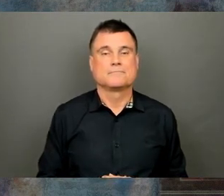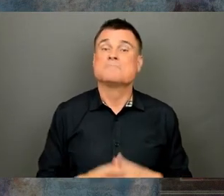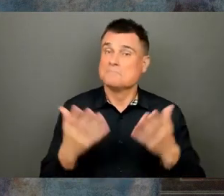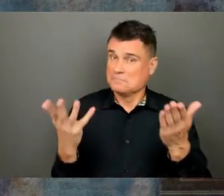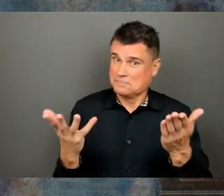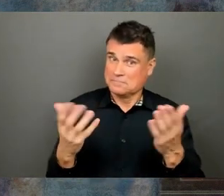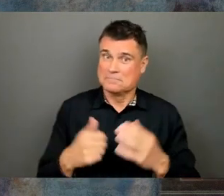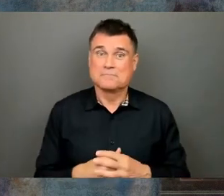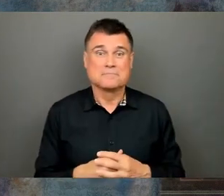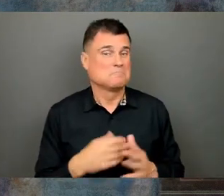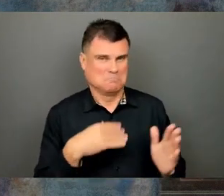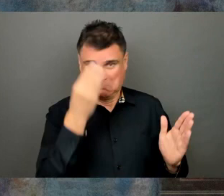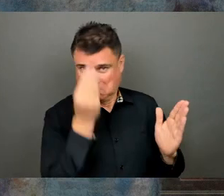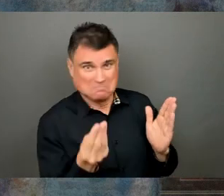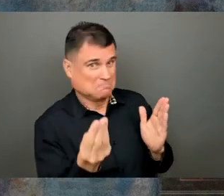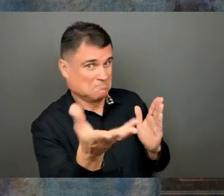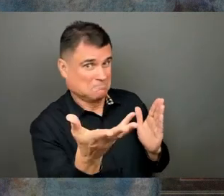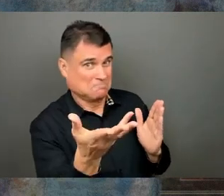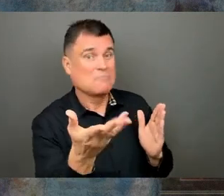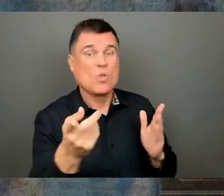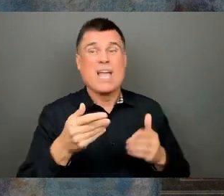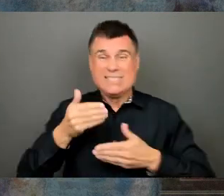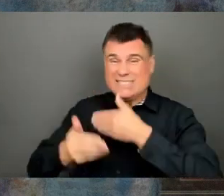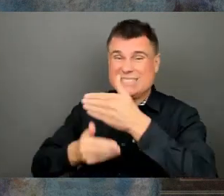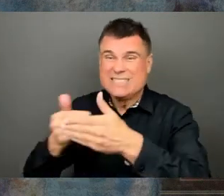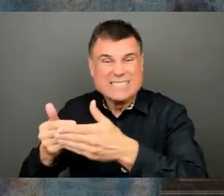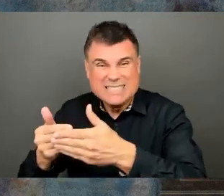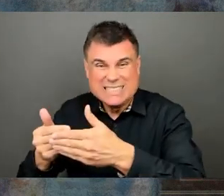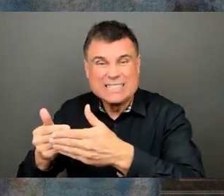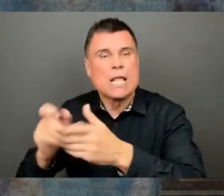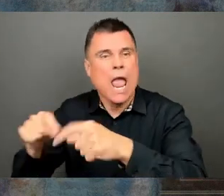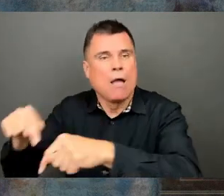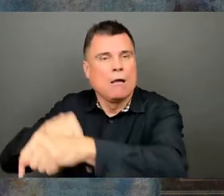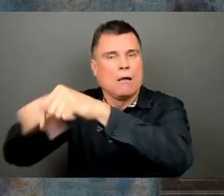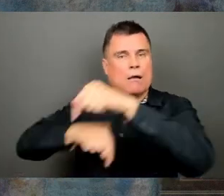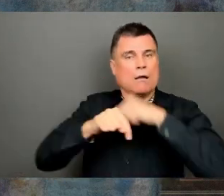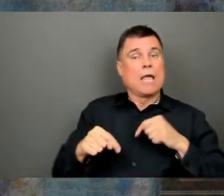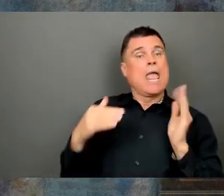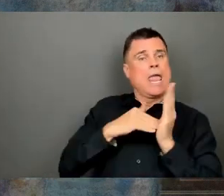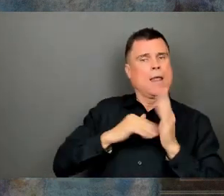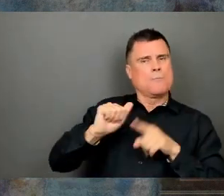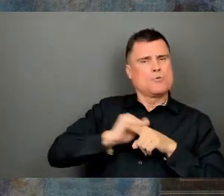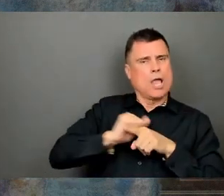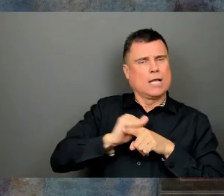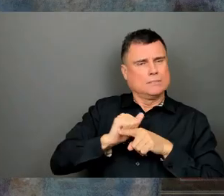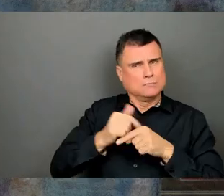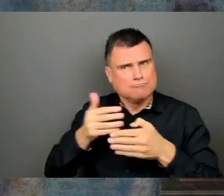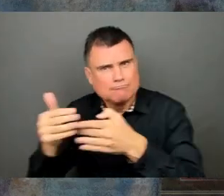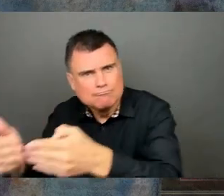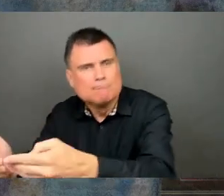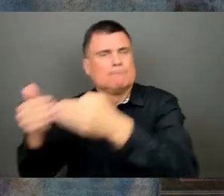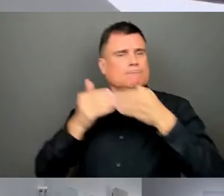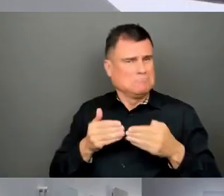Pro tip: rewind the video at any time if you need more practice. Two-step.